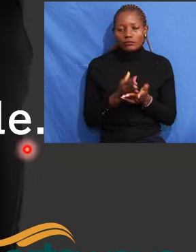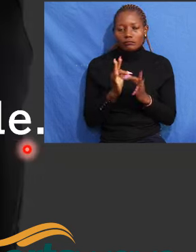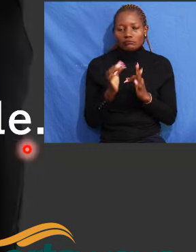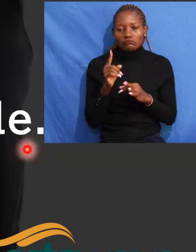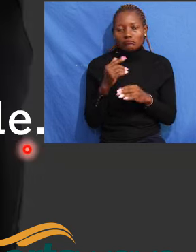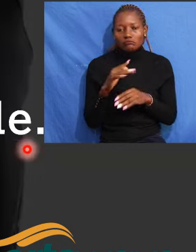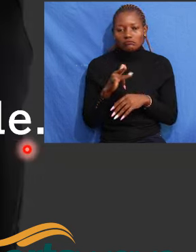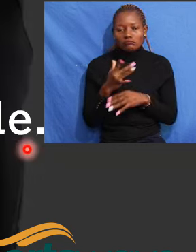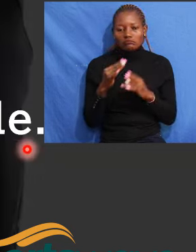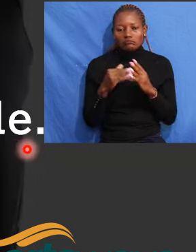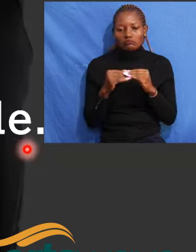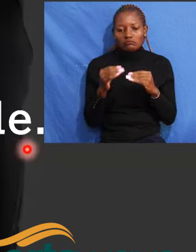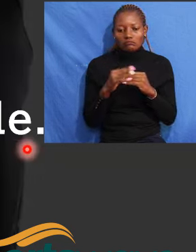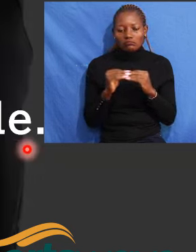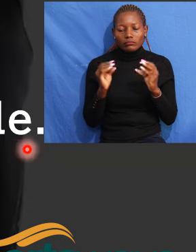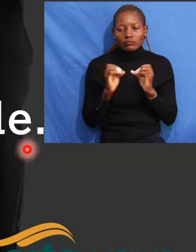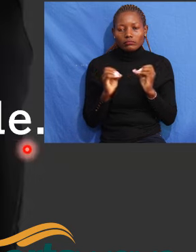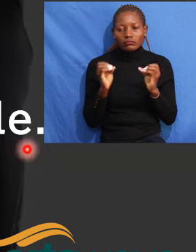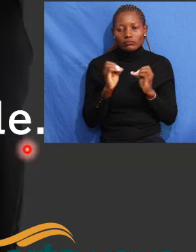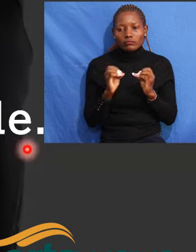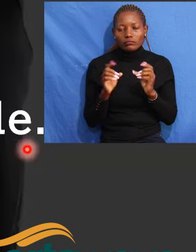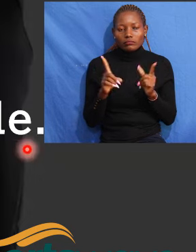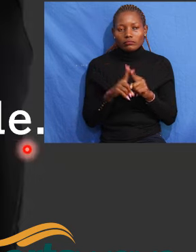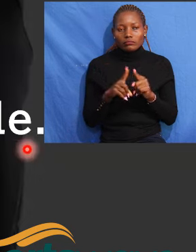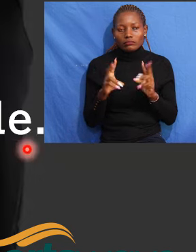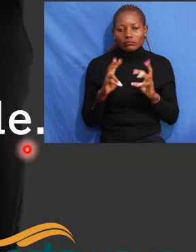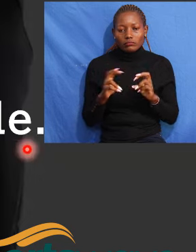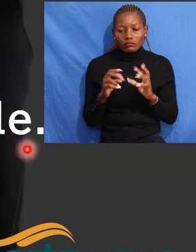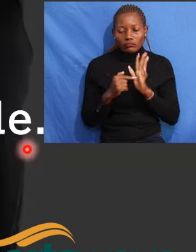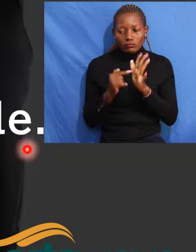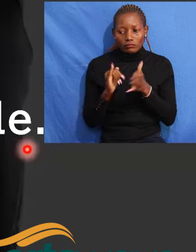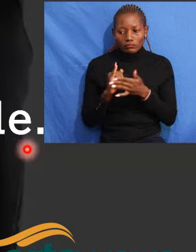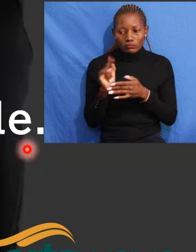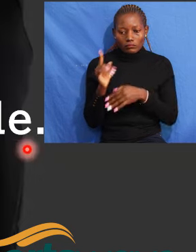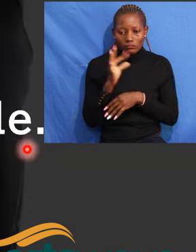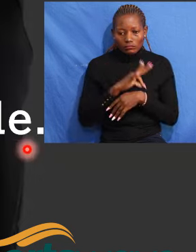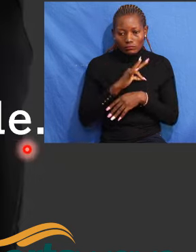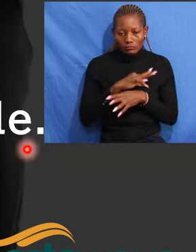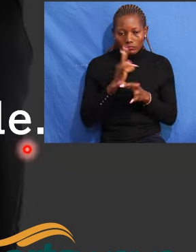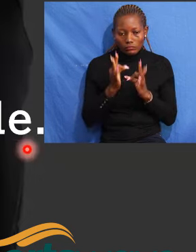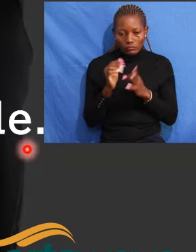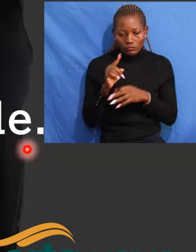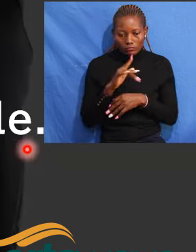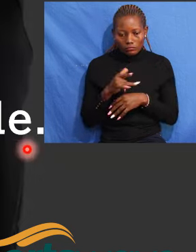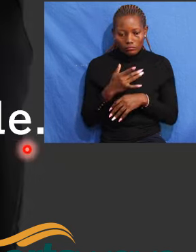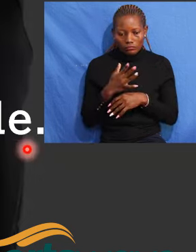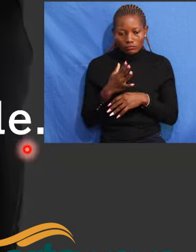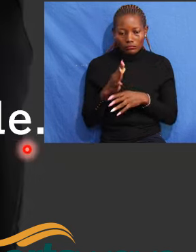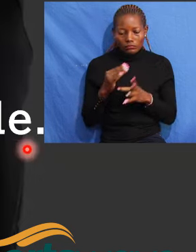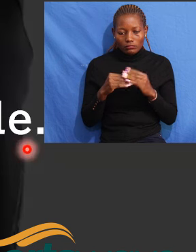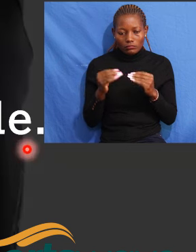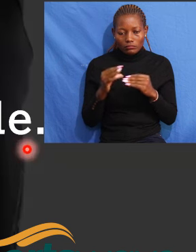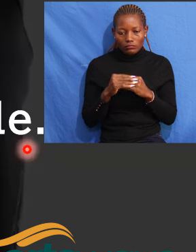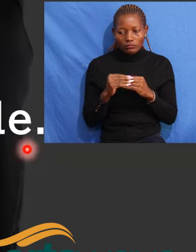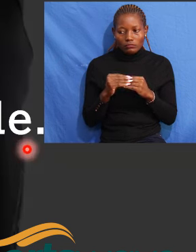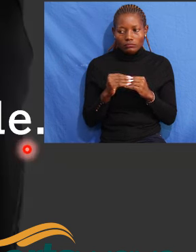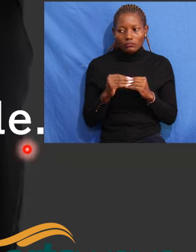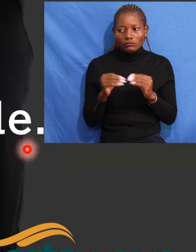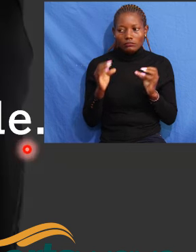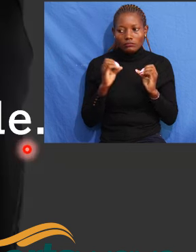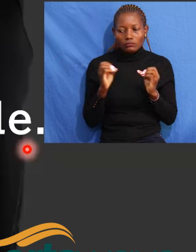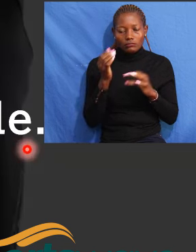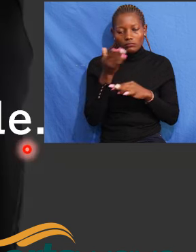discomfortable. Even though study shows that this is very beneficial, if you feel uncomfortable, you shouldn't do it, and you should